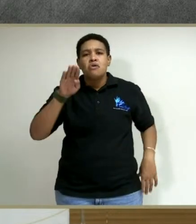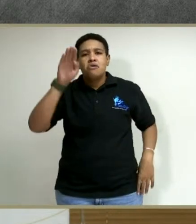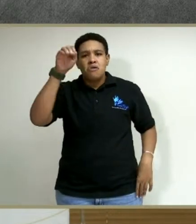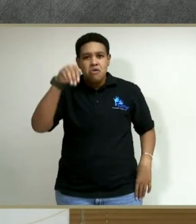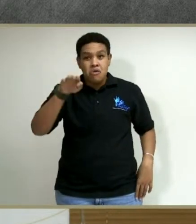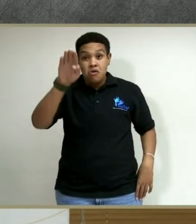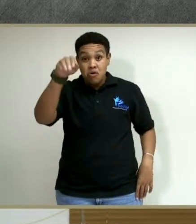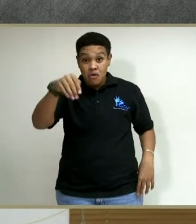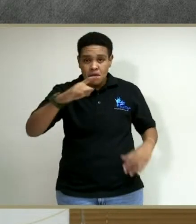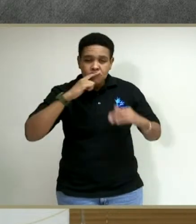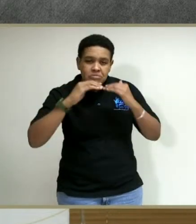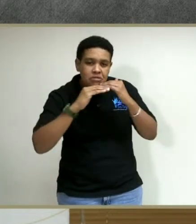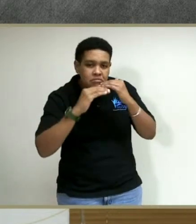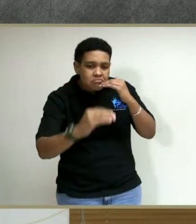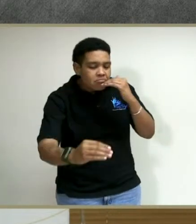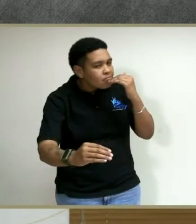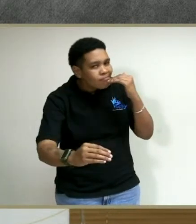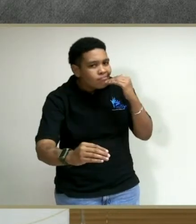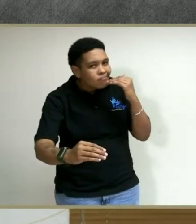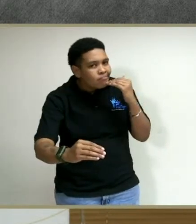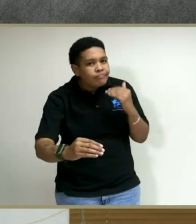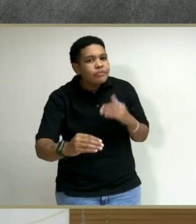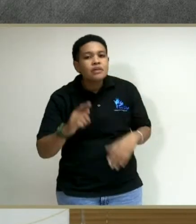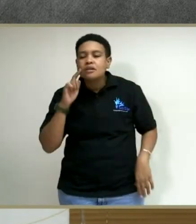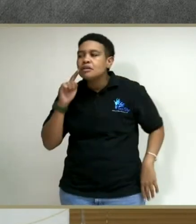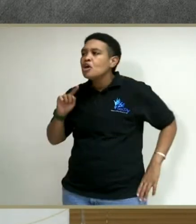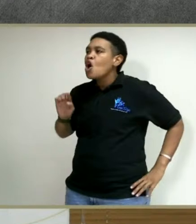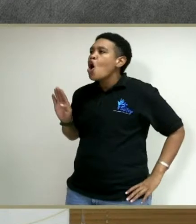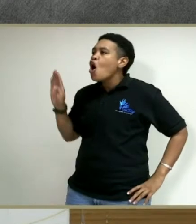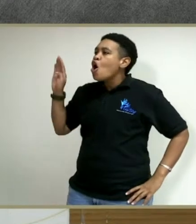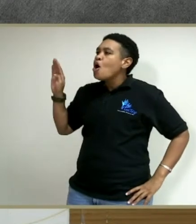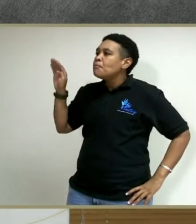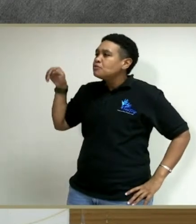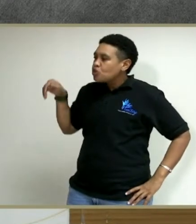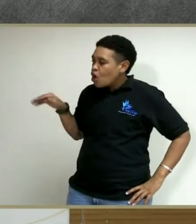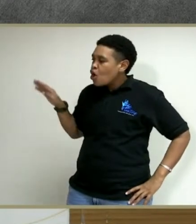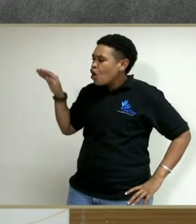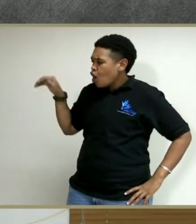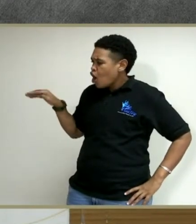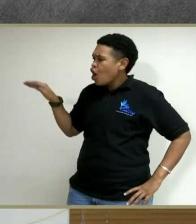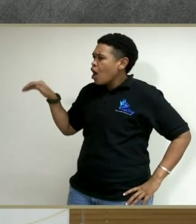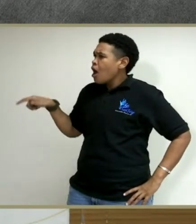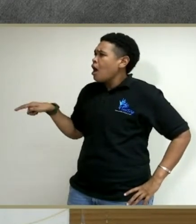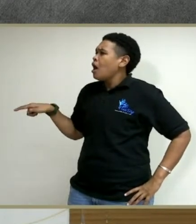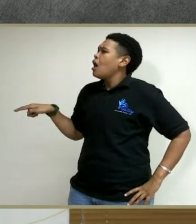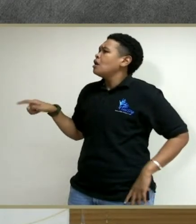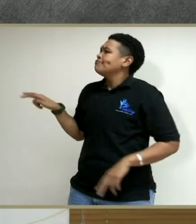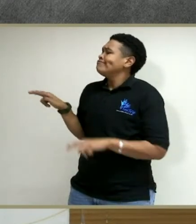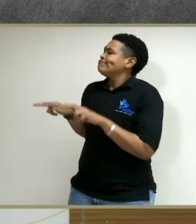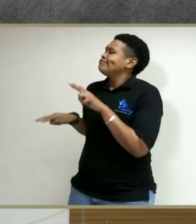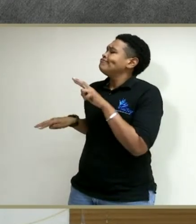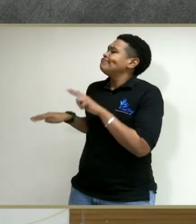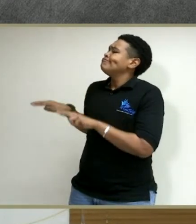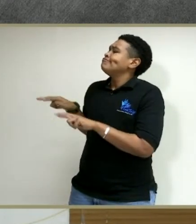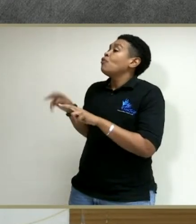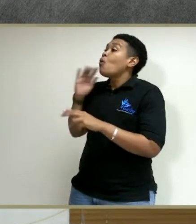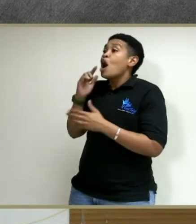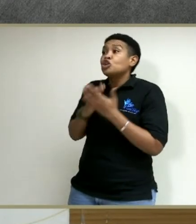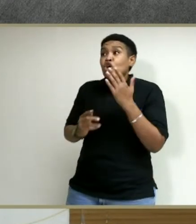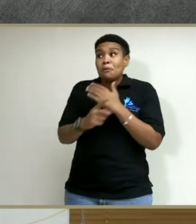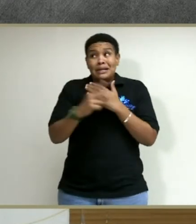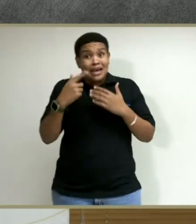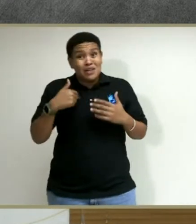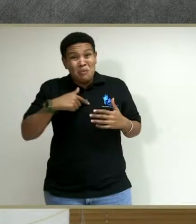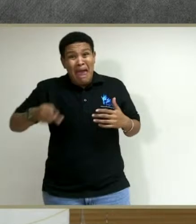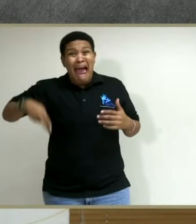seeing that steady decrease that we had seen in the weeks prior, and we're monitoring this closely because on some days we are